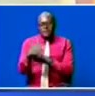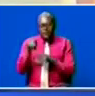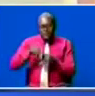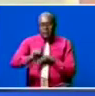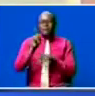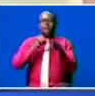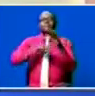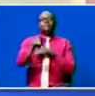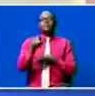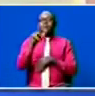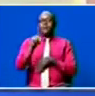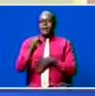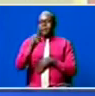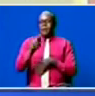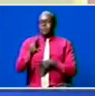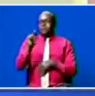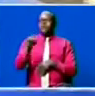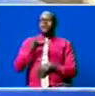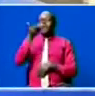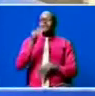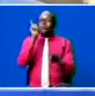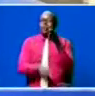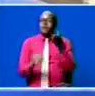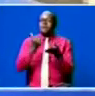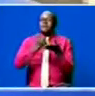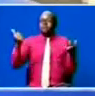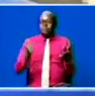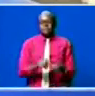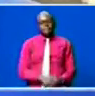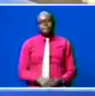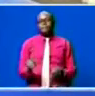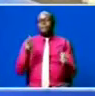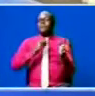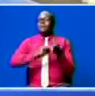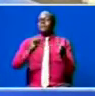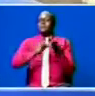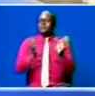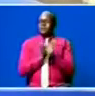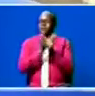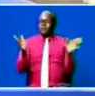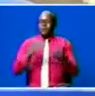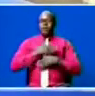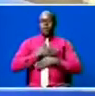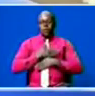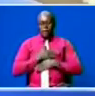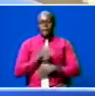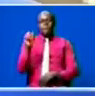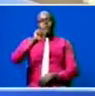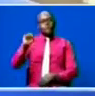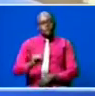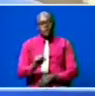at the NUT headquarters to respond to his suspension. The Secretary General, Honorable Wilson Sosion,